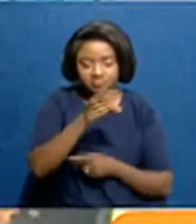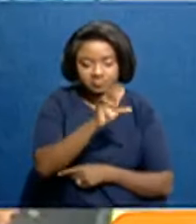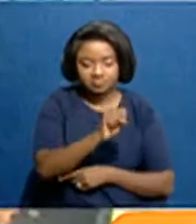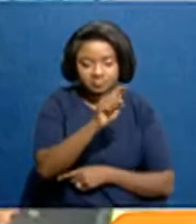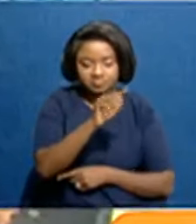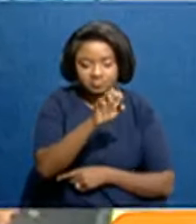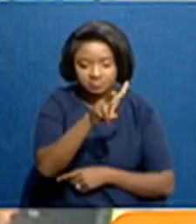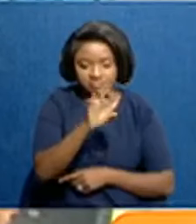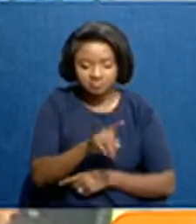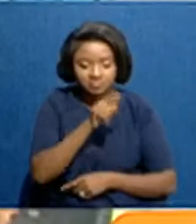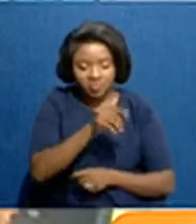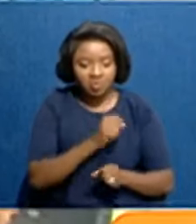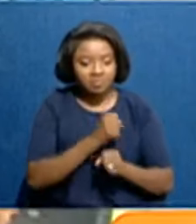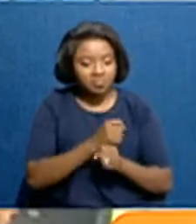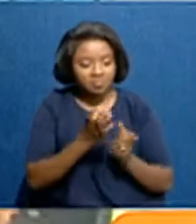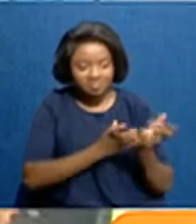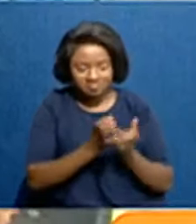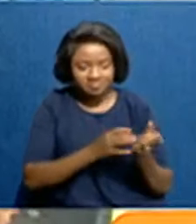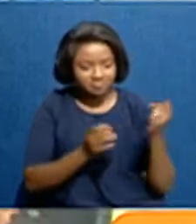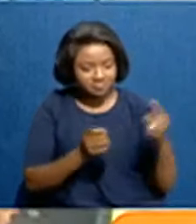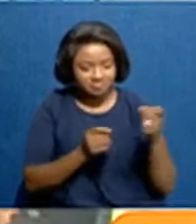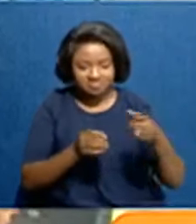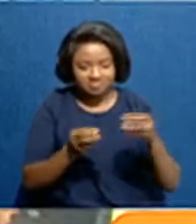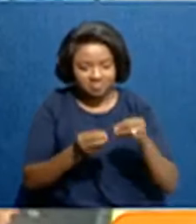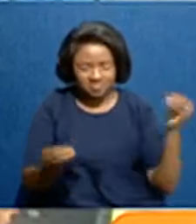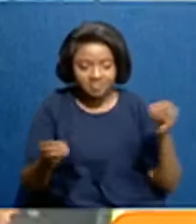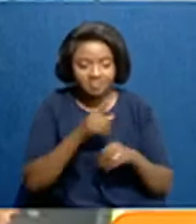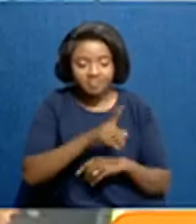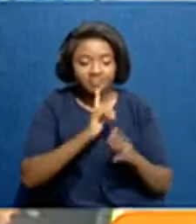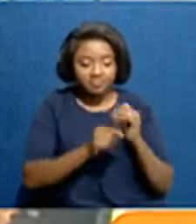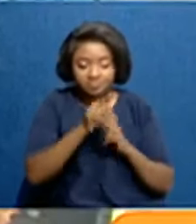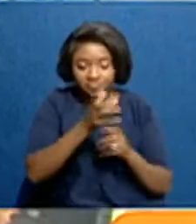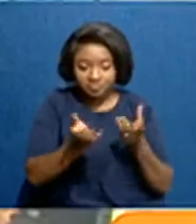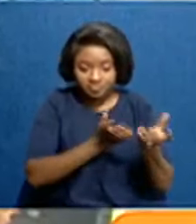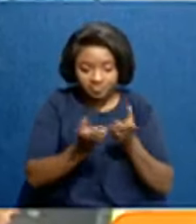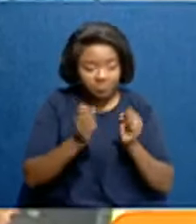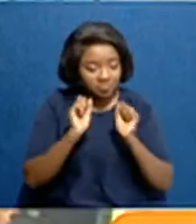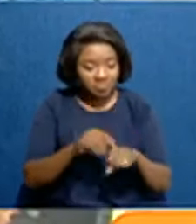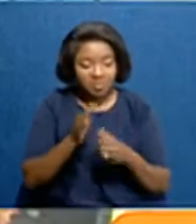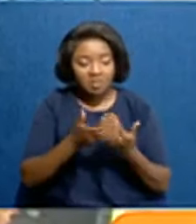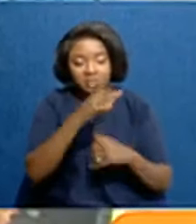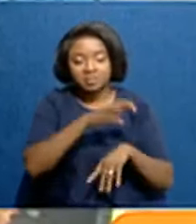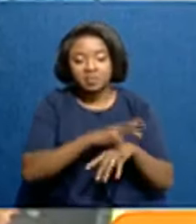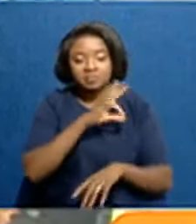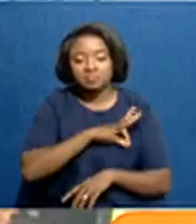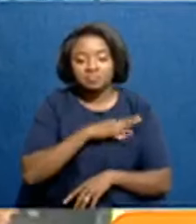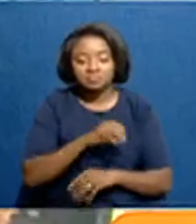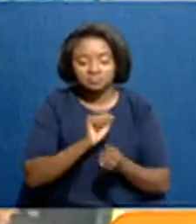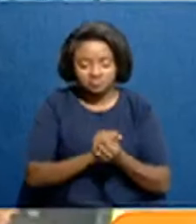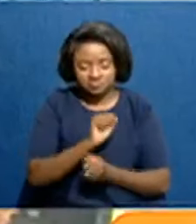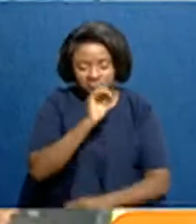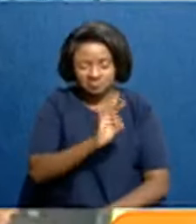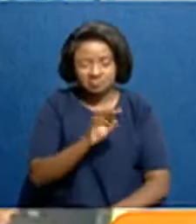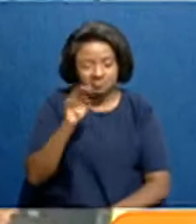the illegal business for months. Now, detectives saying the illegal business would have earned him close to 13 million